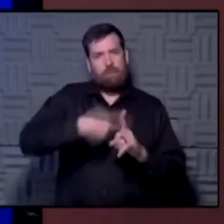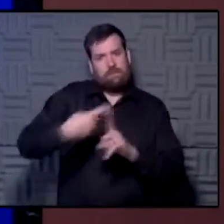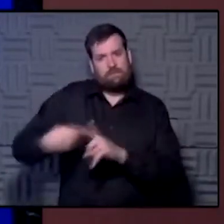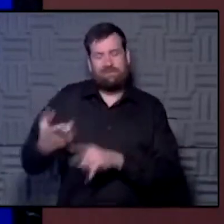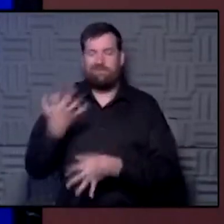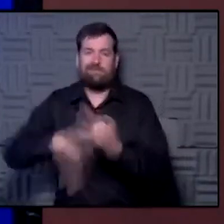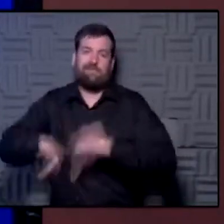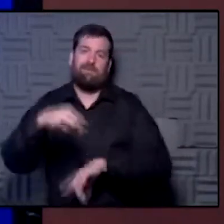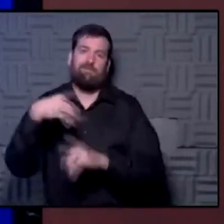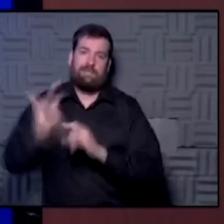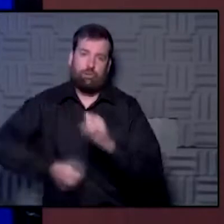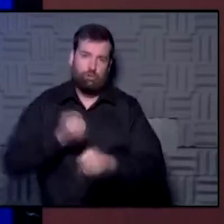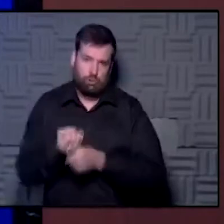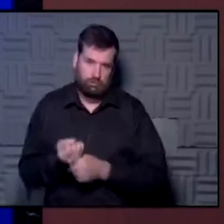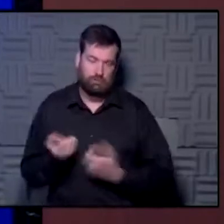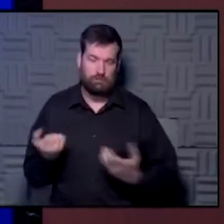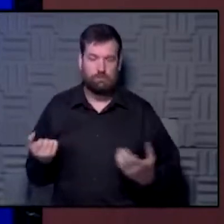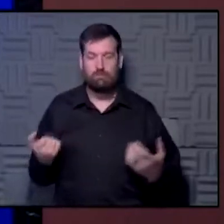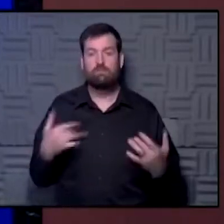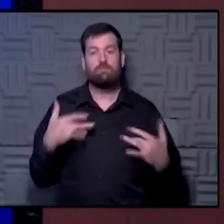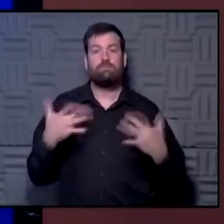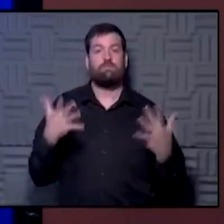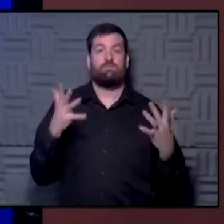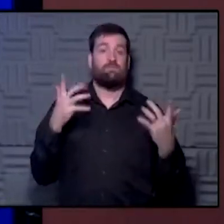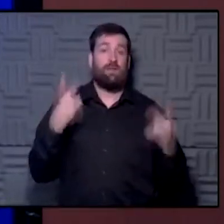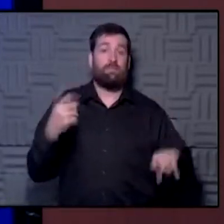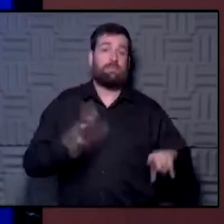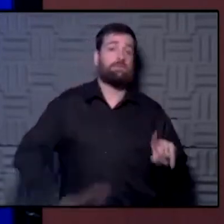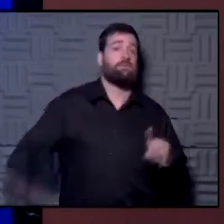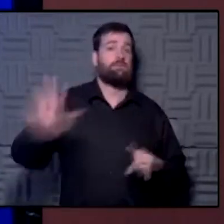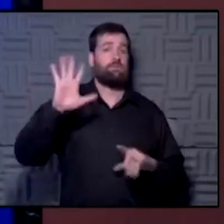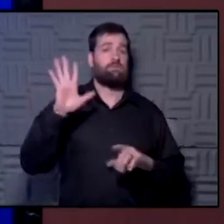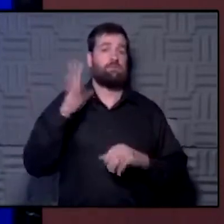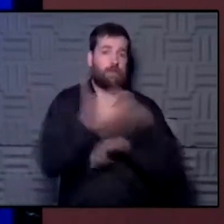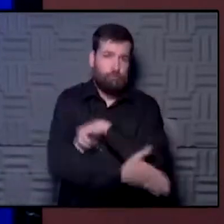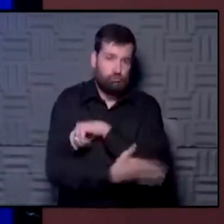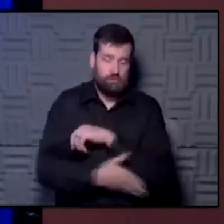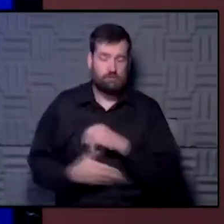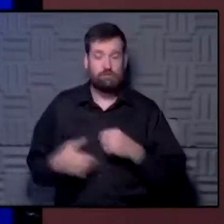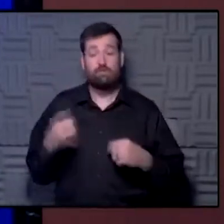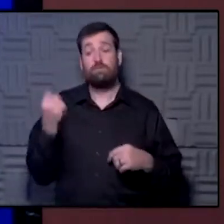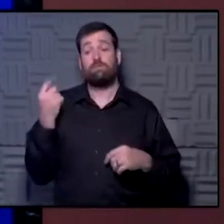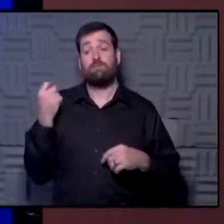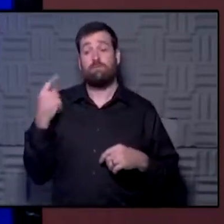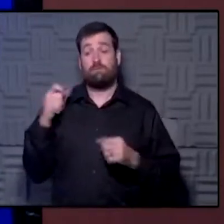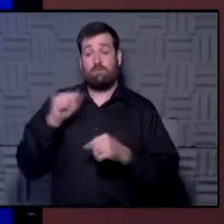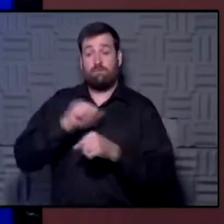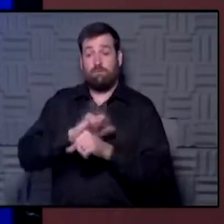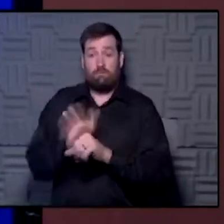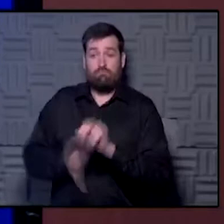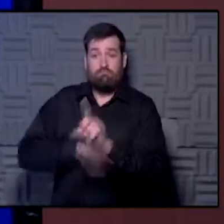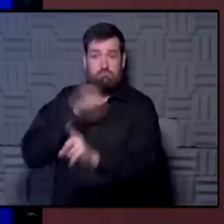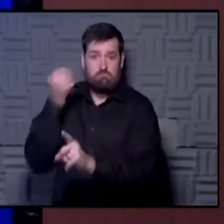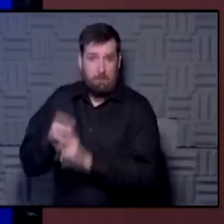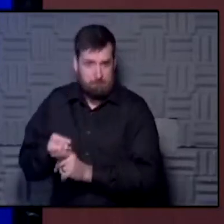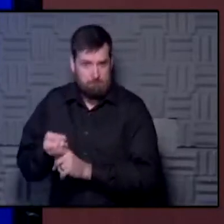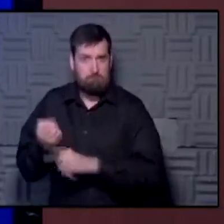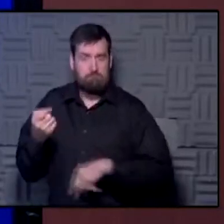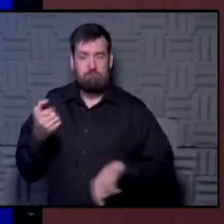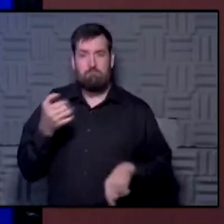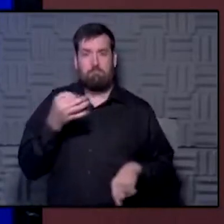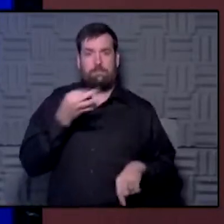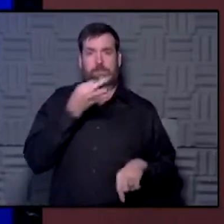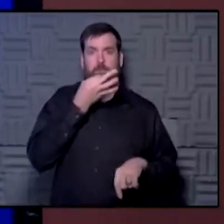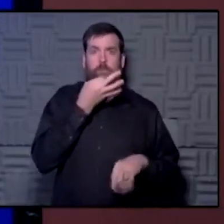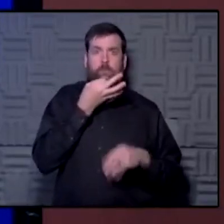which is typically what happens around the country. And so from that, as the pandemic hit, and we were just getting ready to